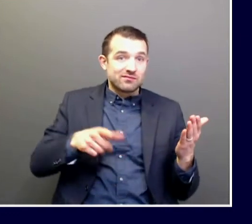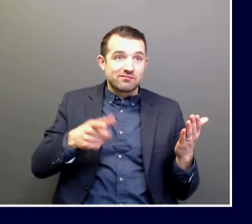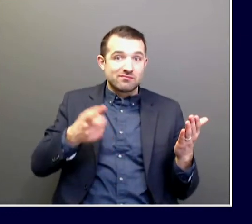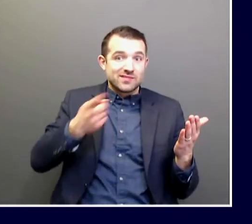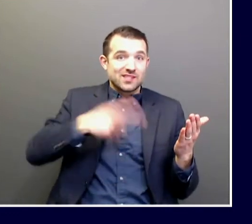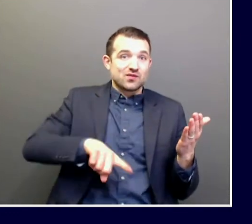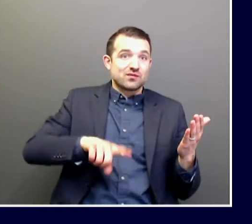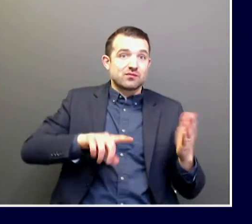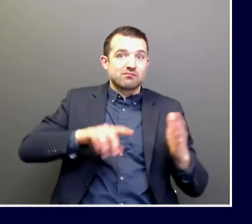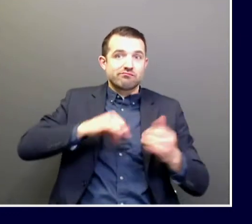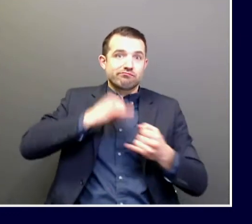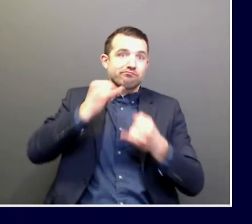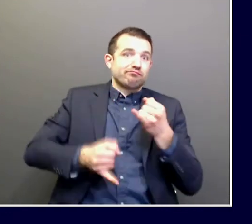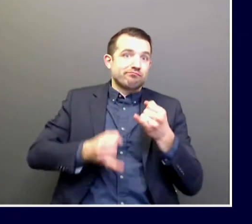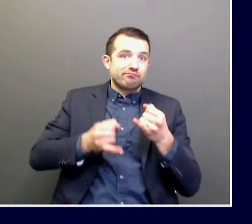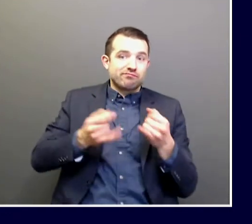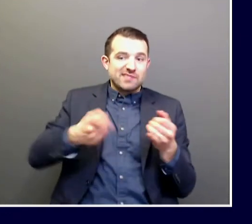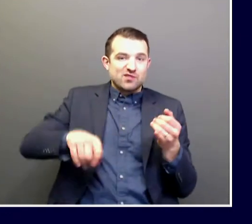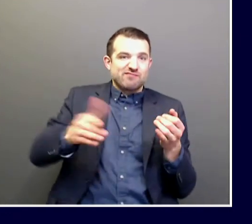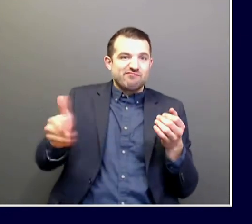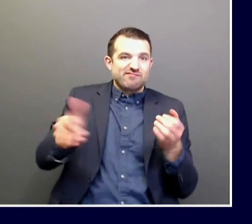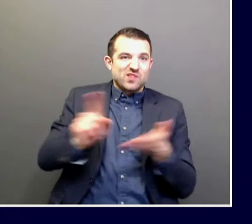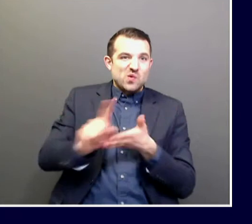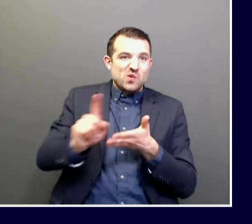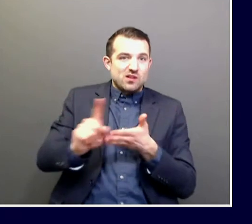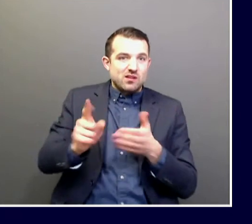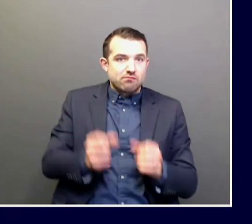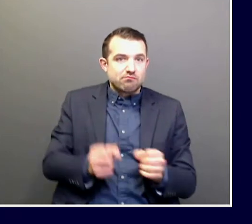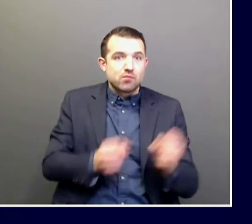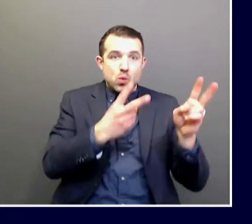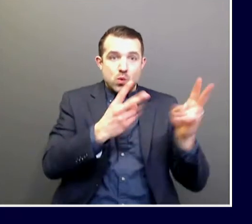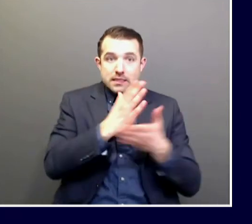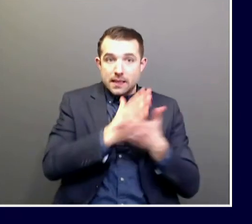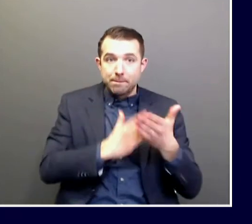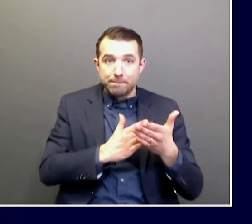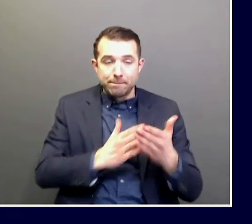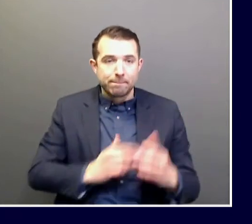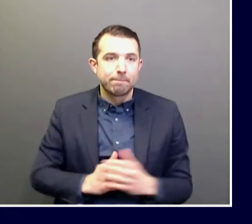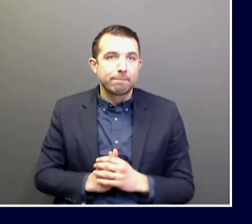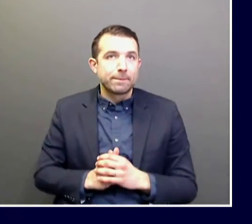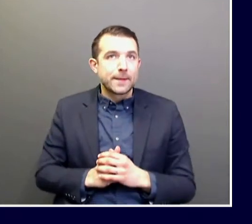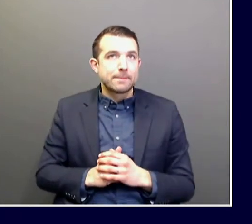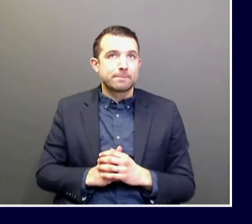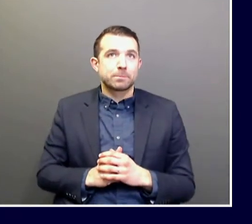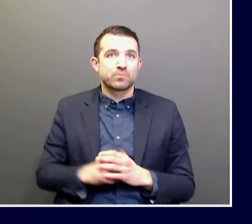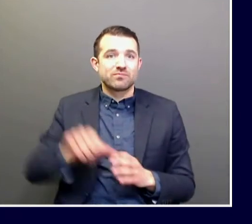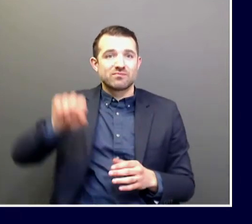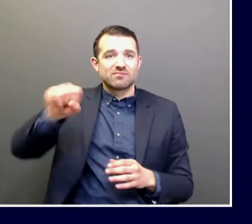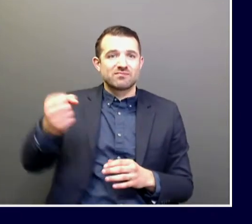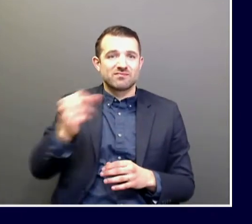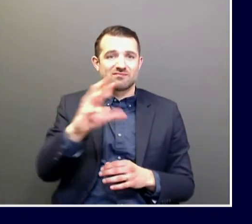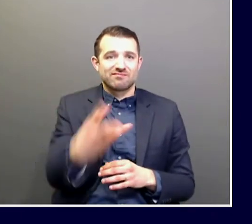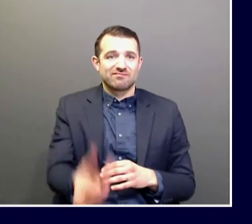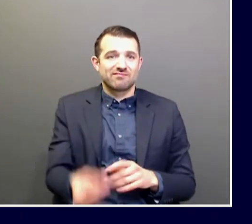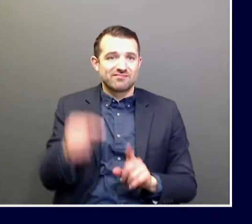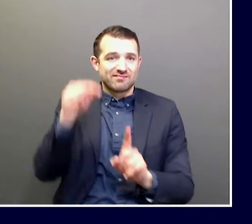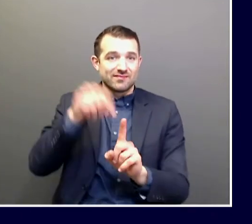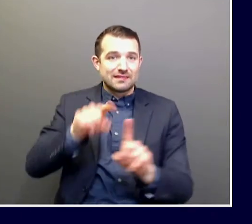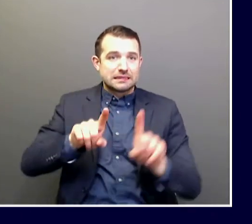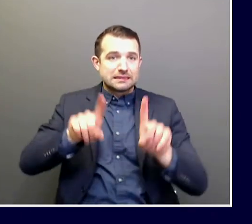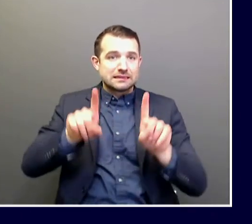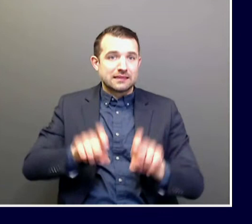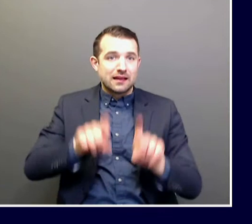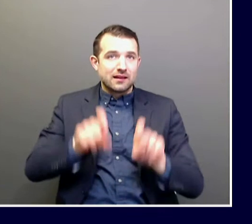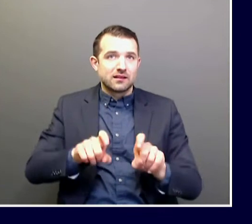But to answer your question more directly, Brian, wastewater testing and the data that we generate from it are